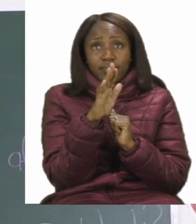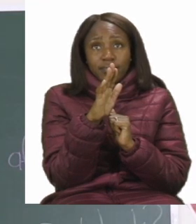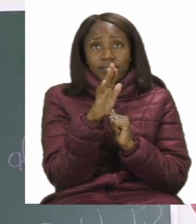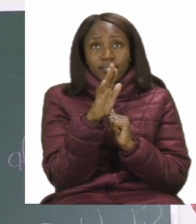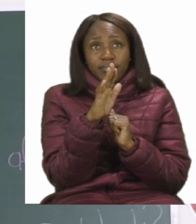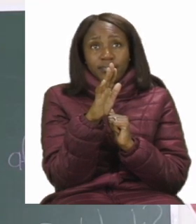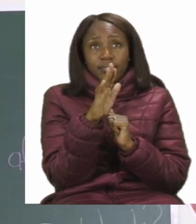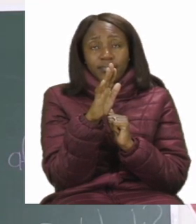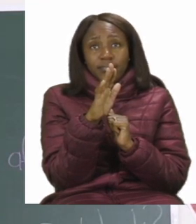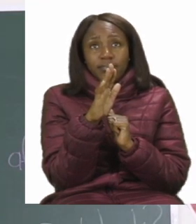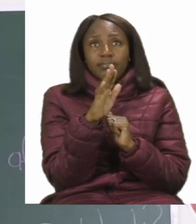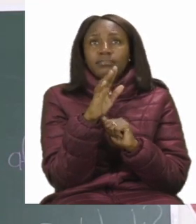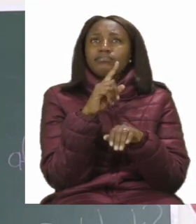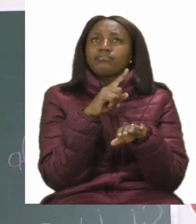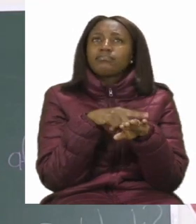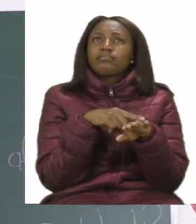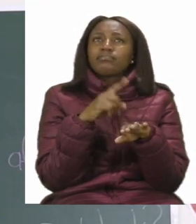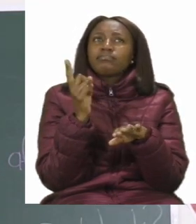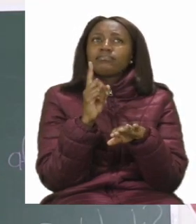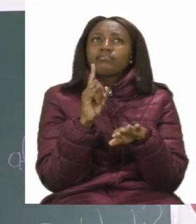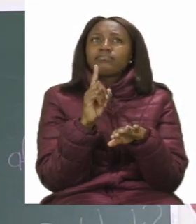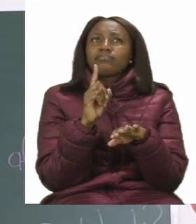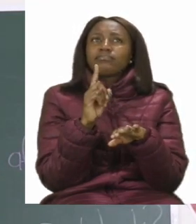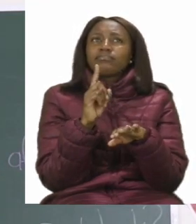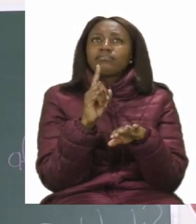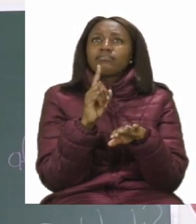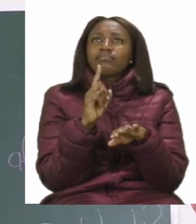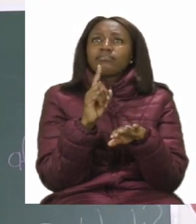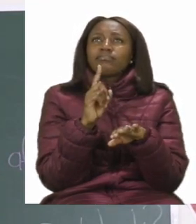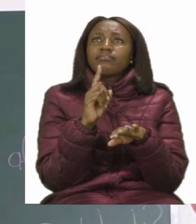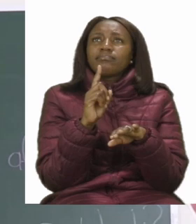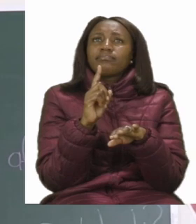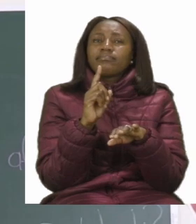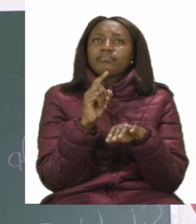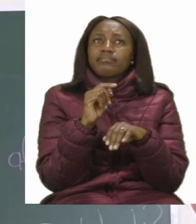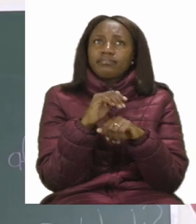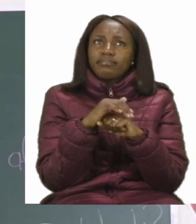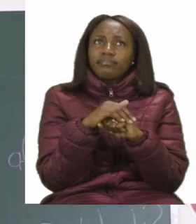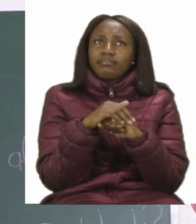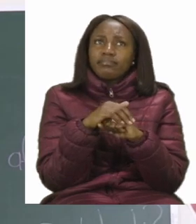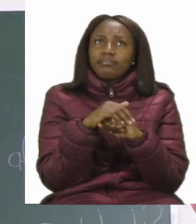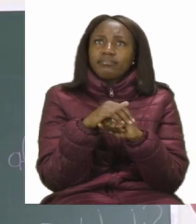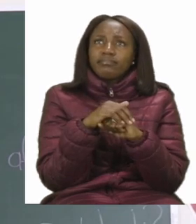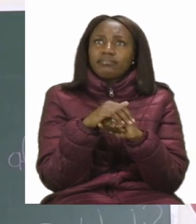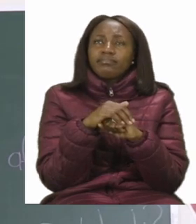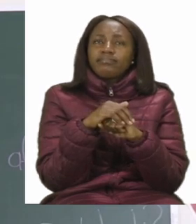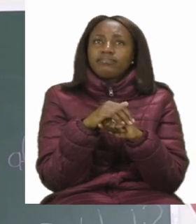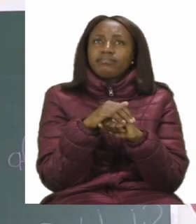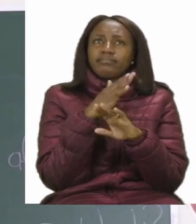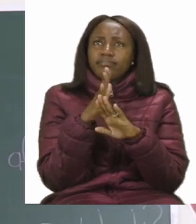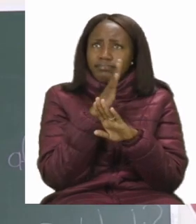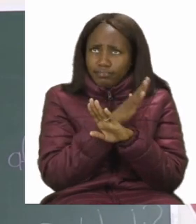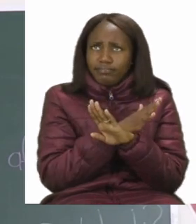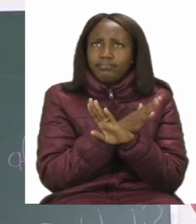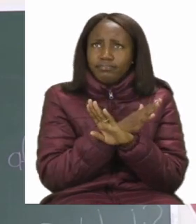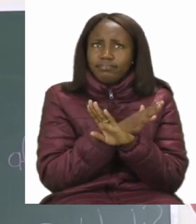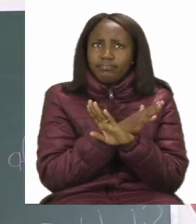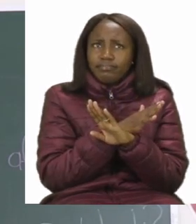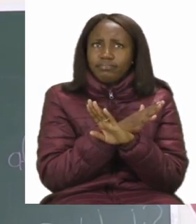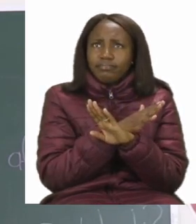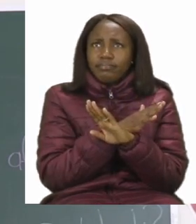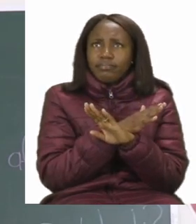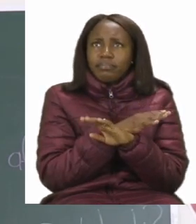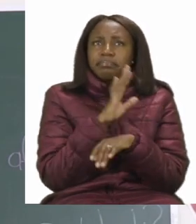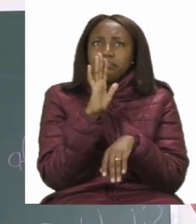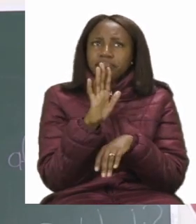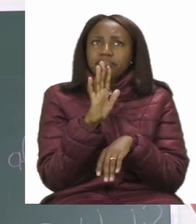which will be 6 o'clock. But we are not looking for after, we are looking for the hour before